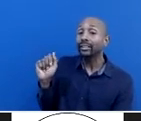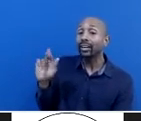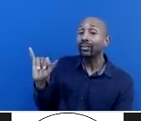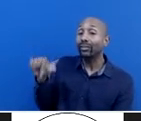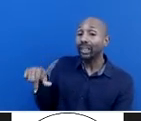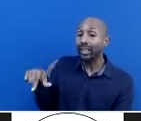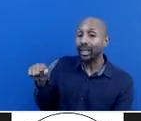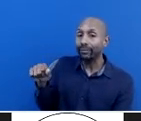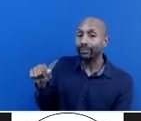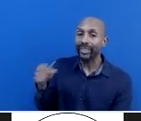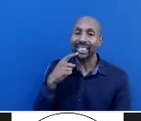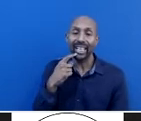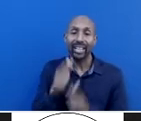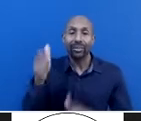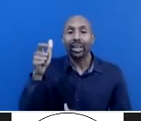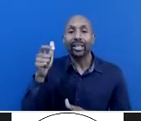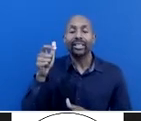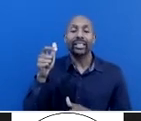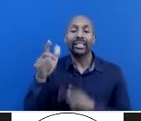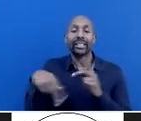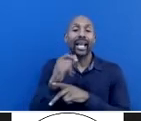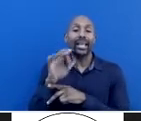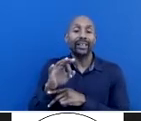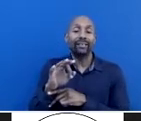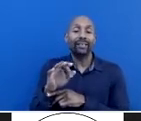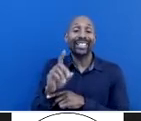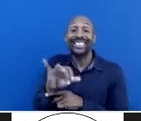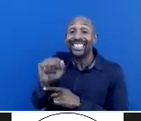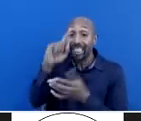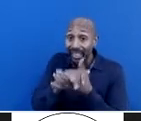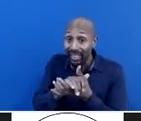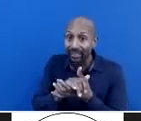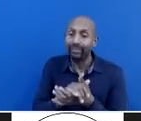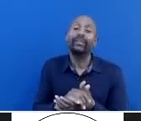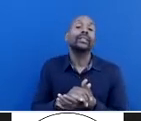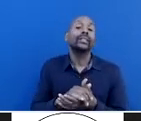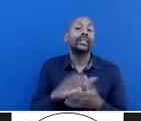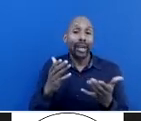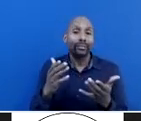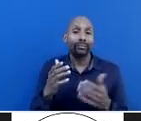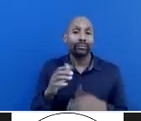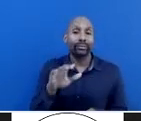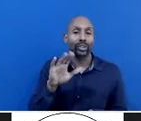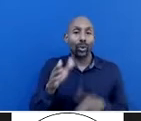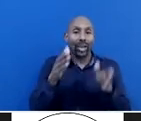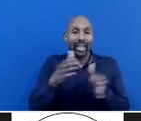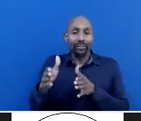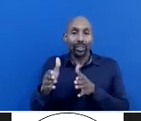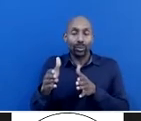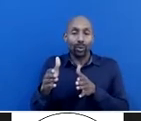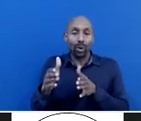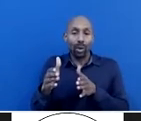He refers back to the verse in Surah Luqman in the Quran that says of humanity, he said,